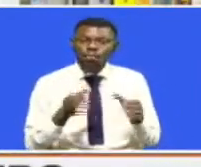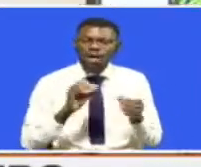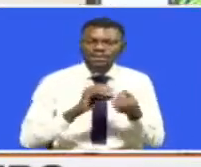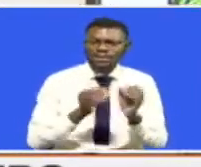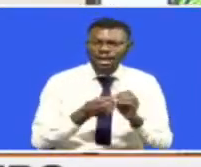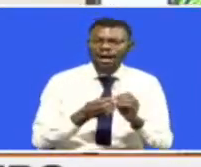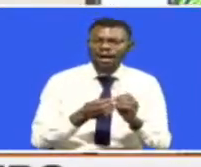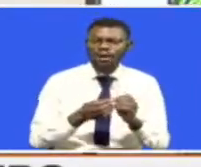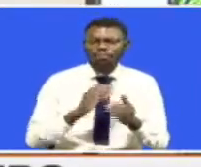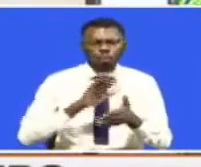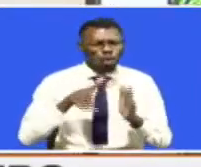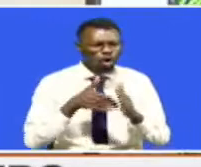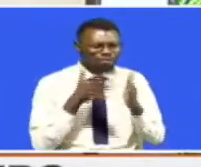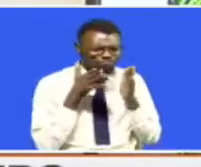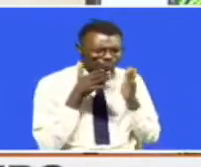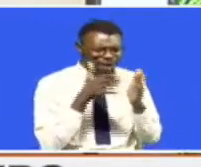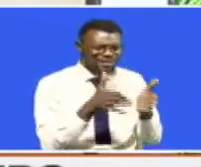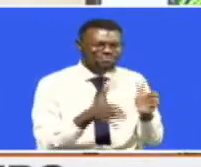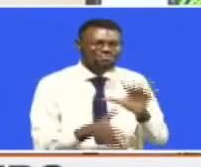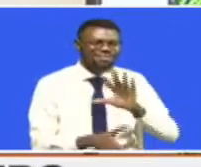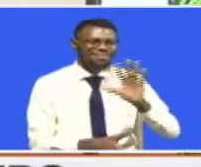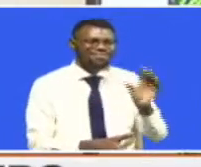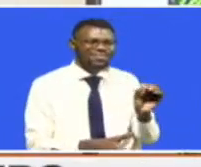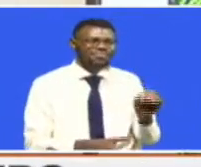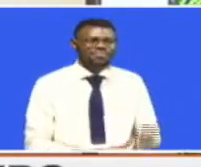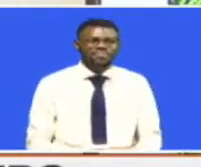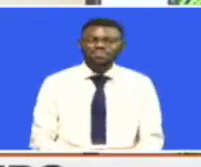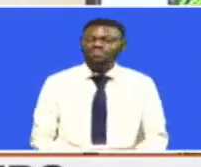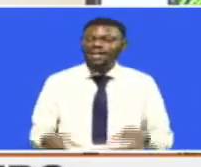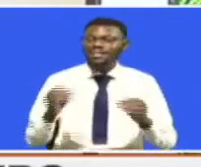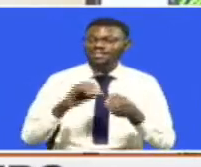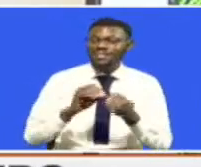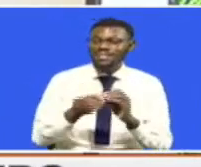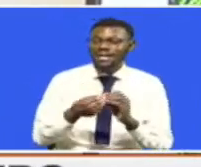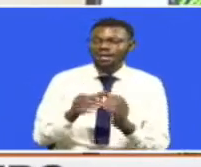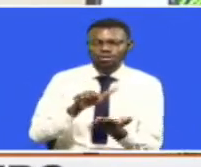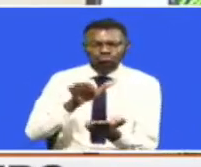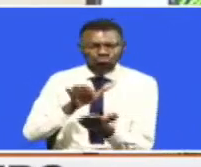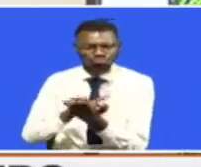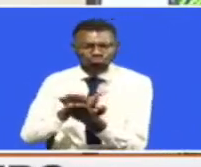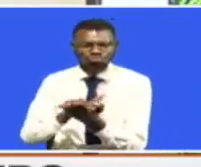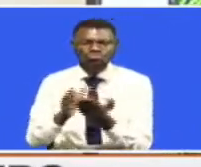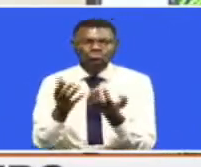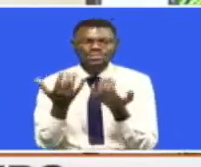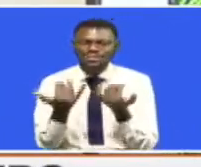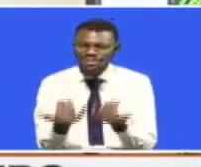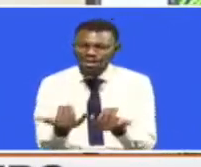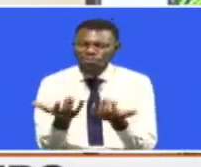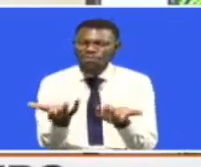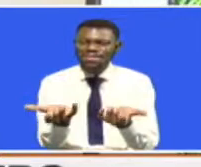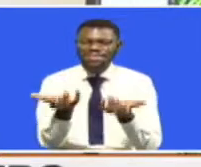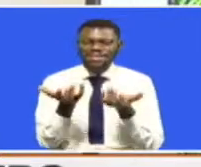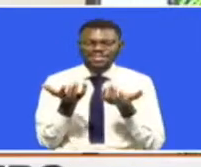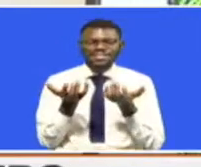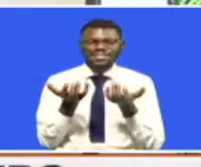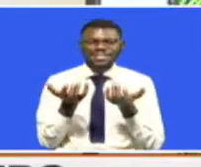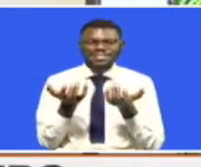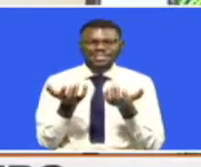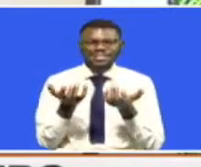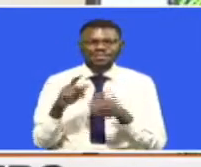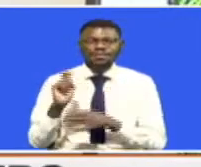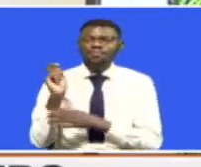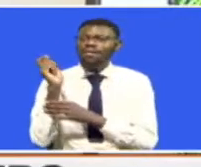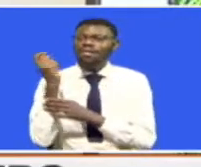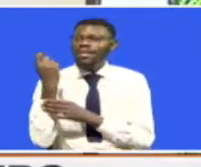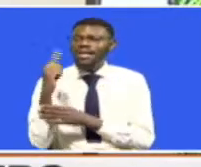from Africa. The demand for data storage and data processing is skyrocketing, not only in